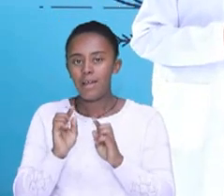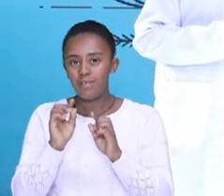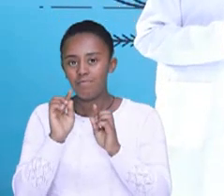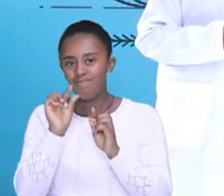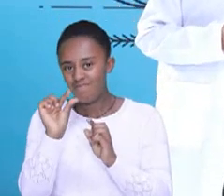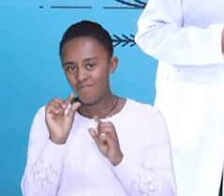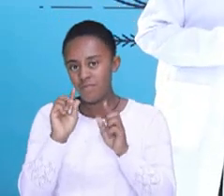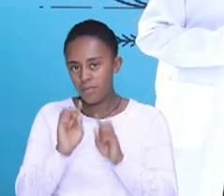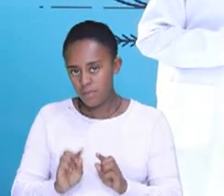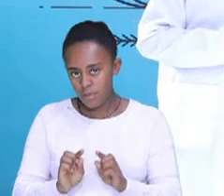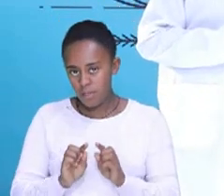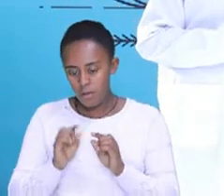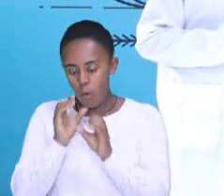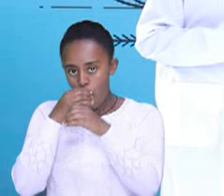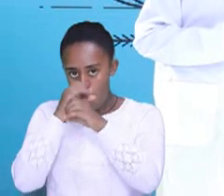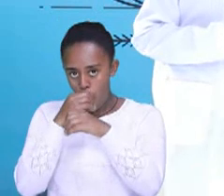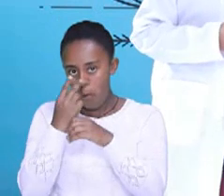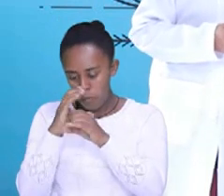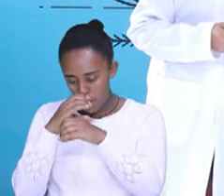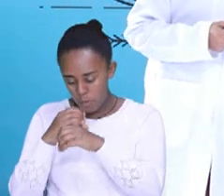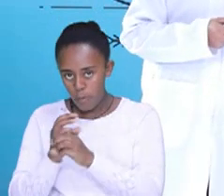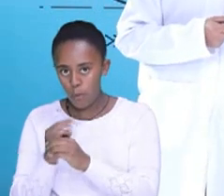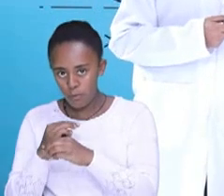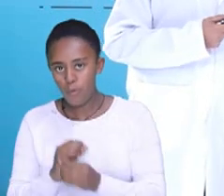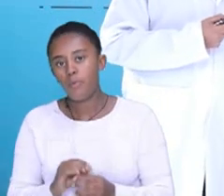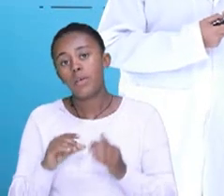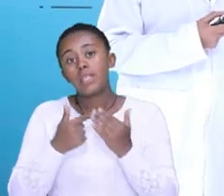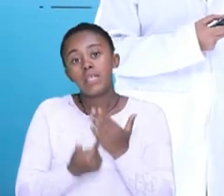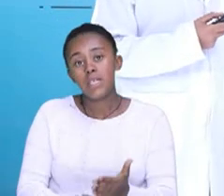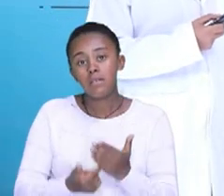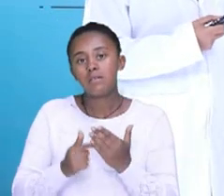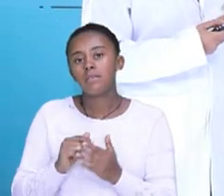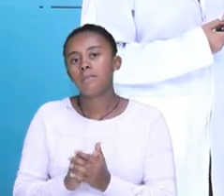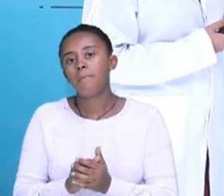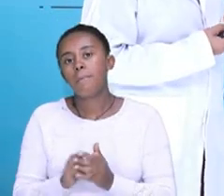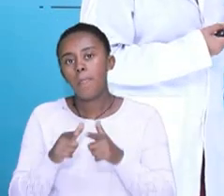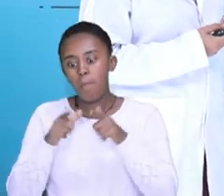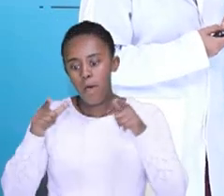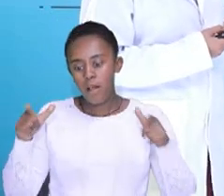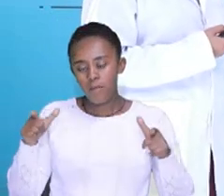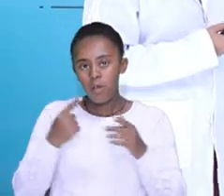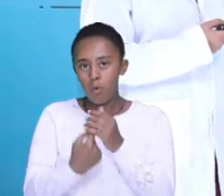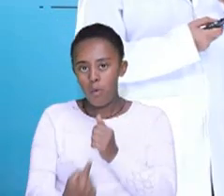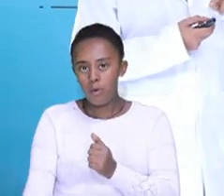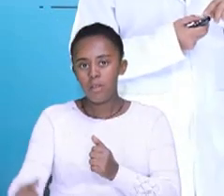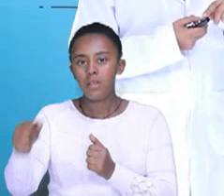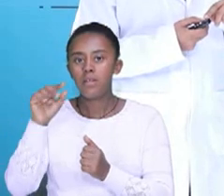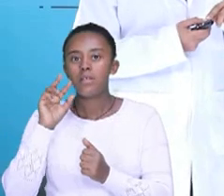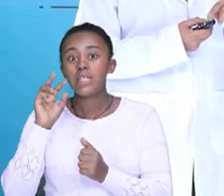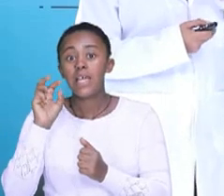under his compound microscope, and this compound microscope magnifies only